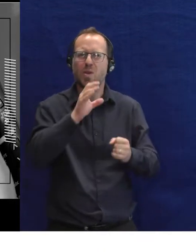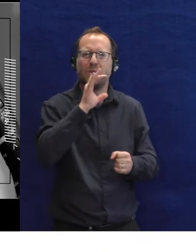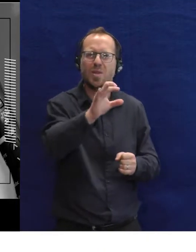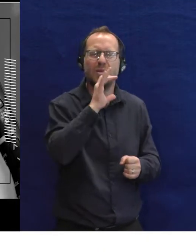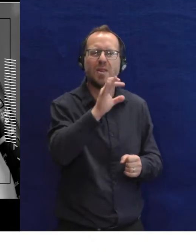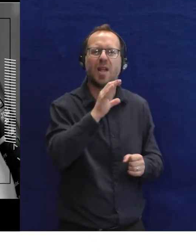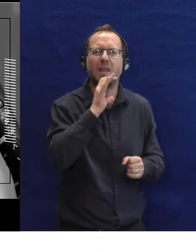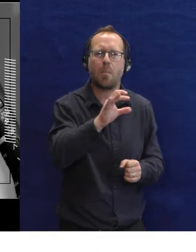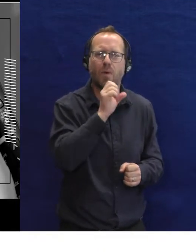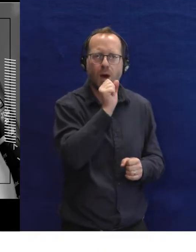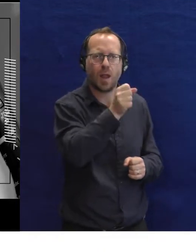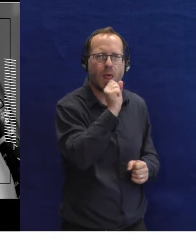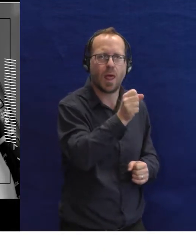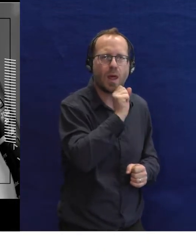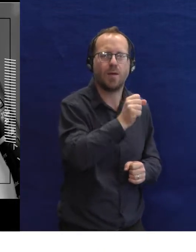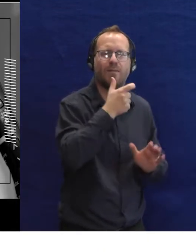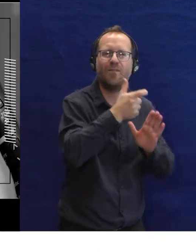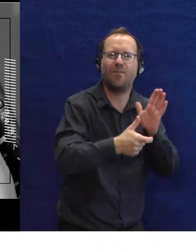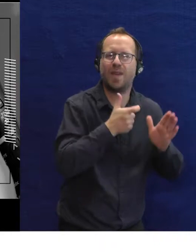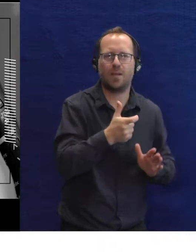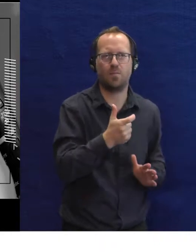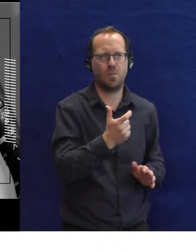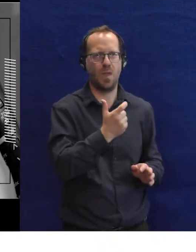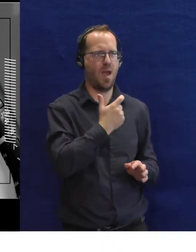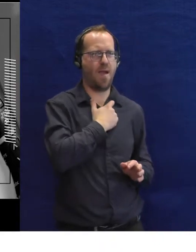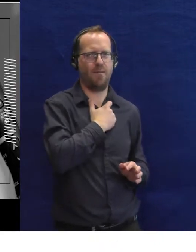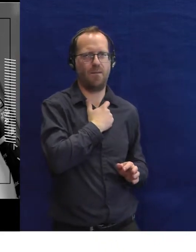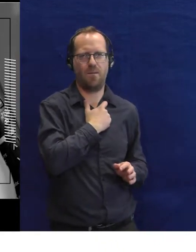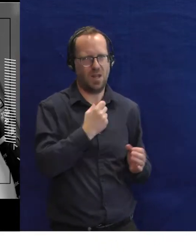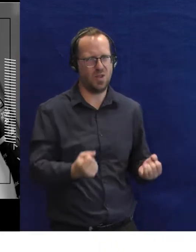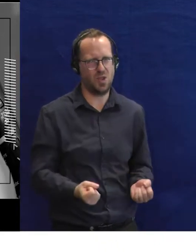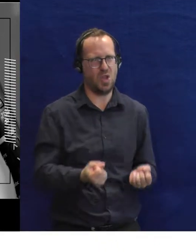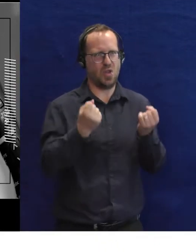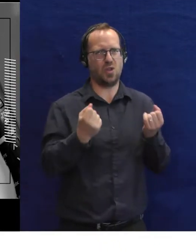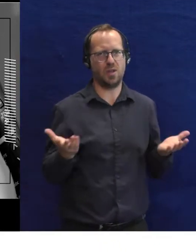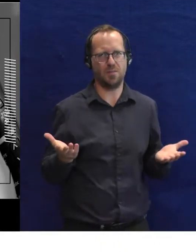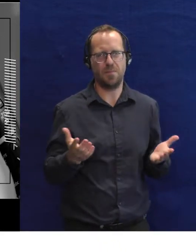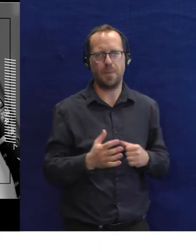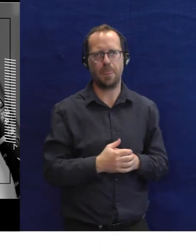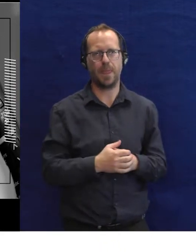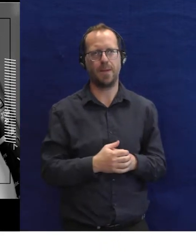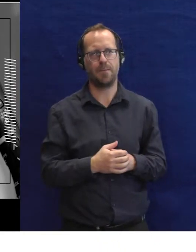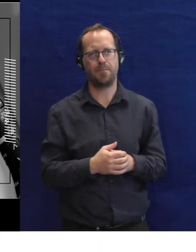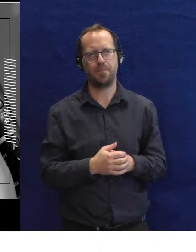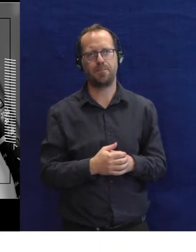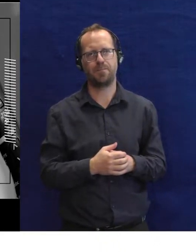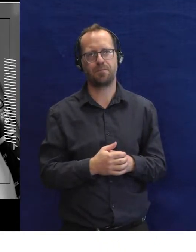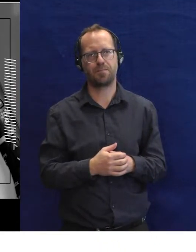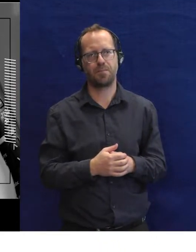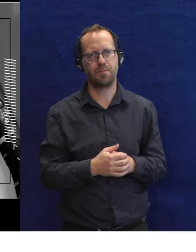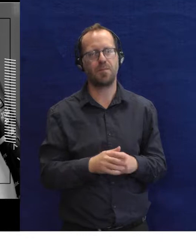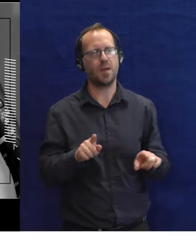are not going to dub movies into multiple languages and adding then the additional audio track with the audio